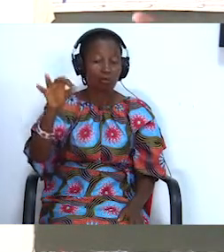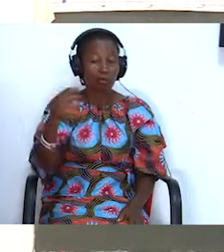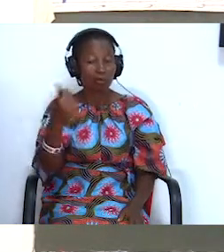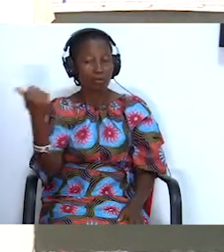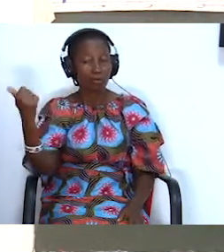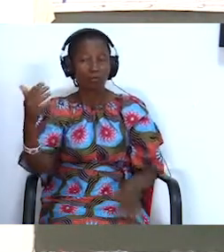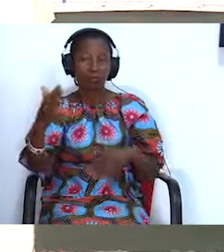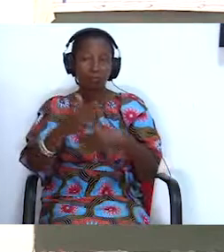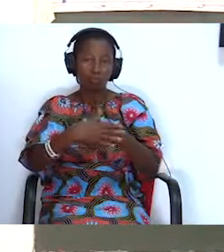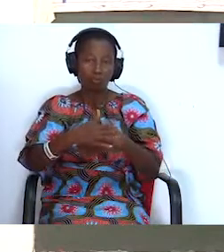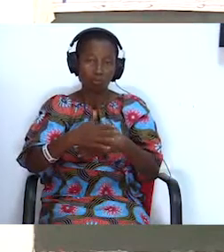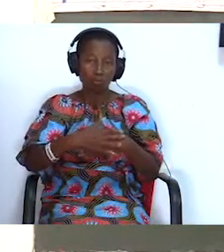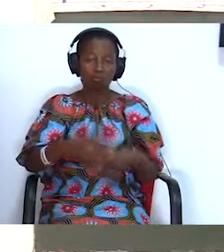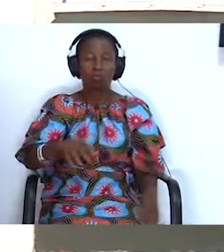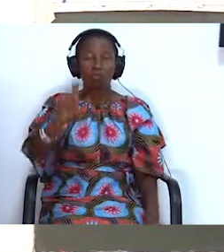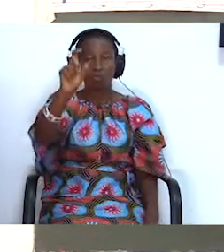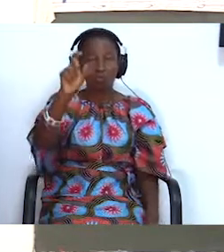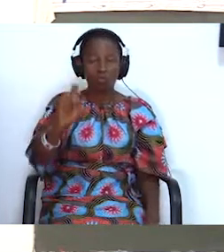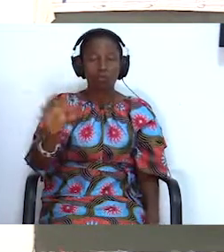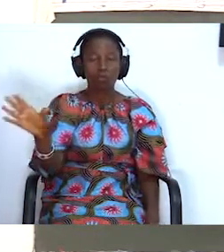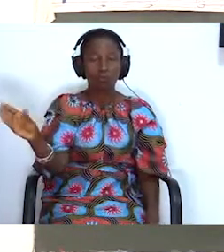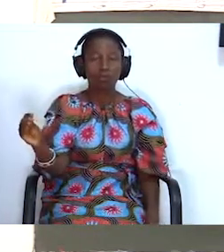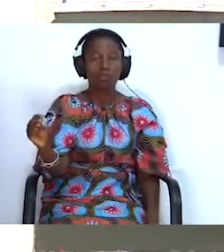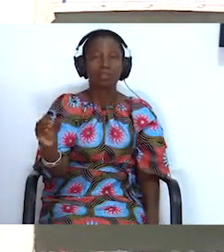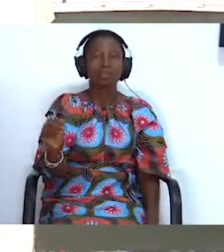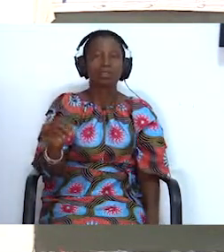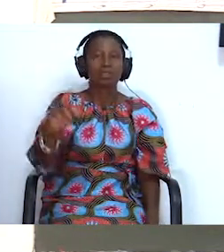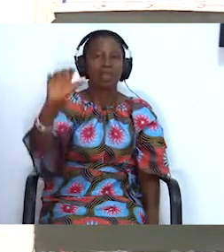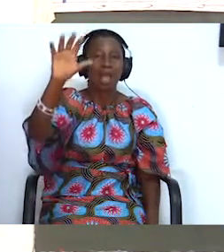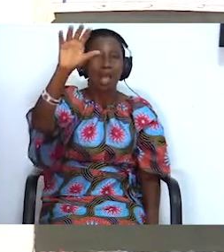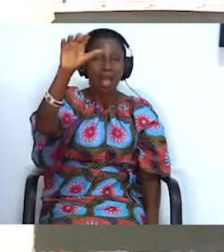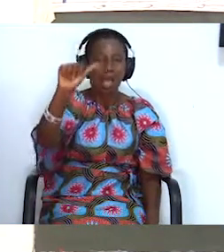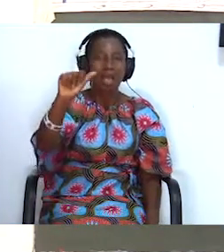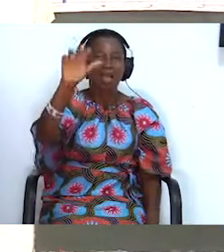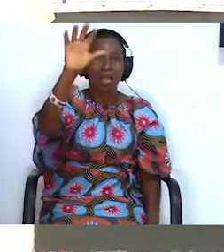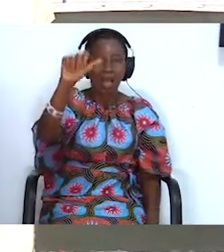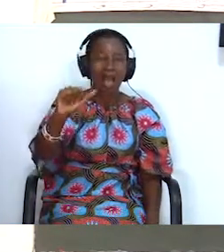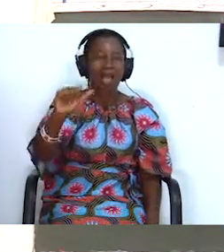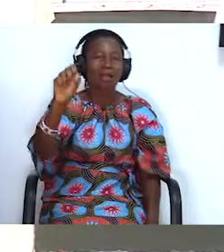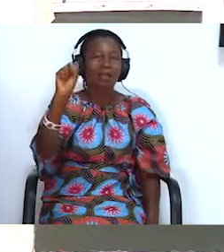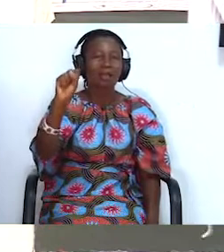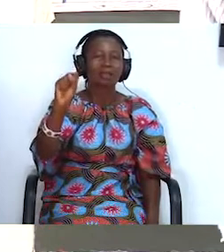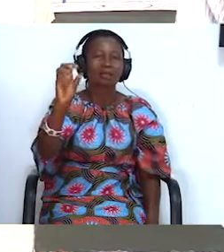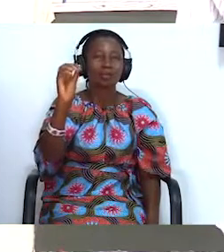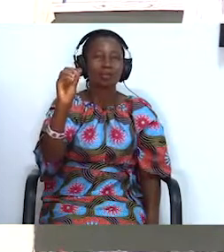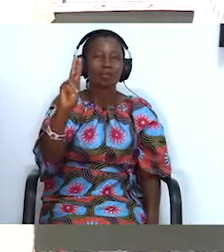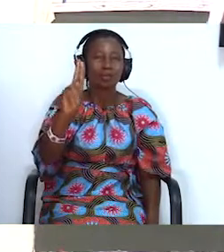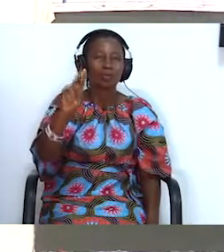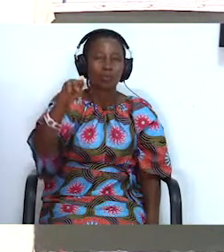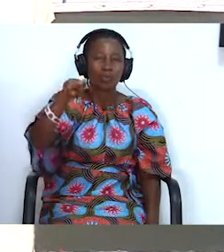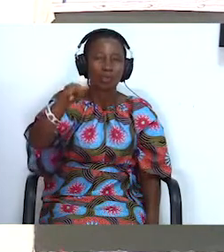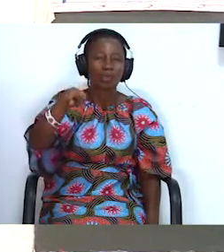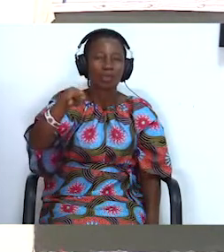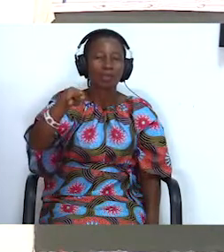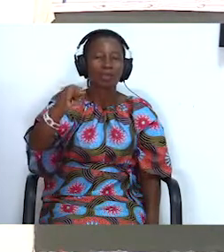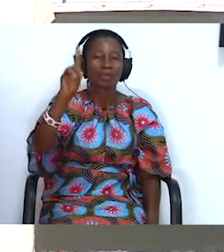As you are with your parents, I want you to find out more words with the